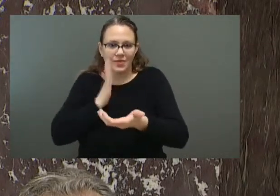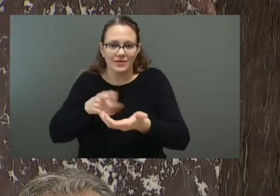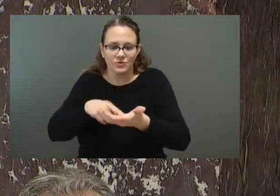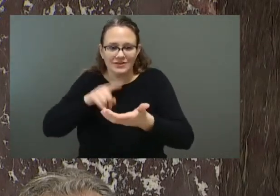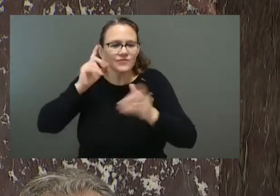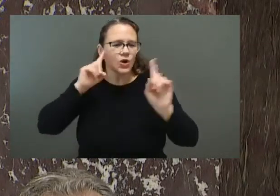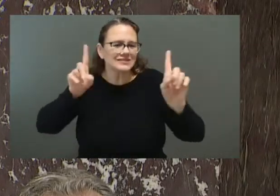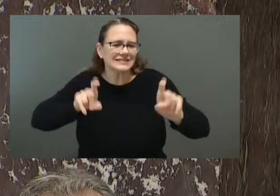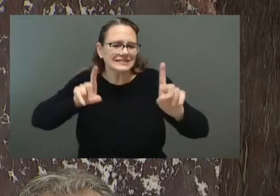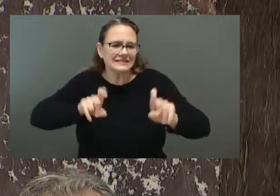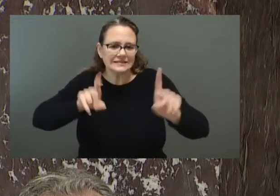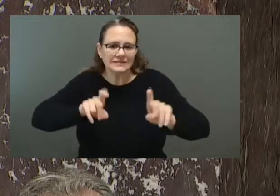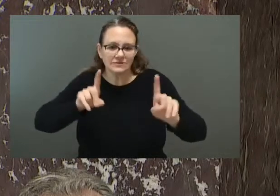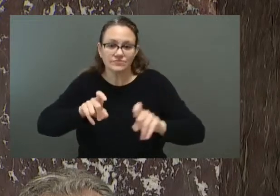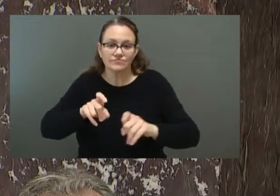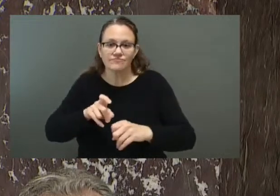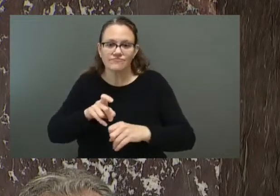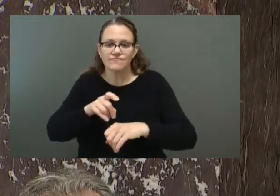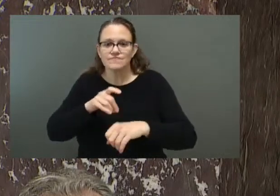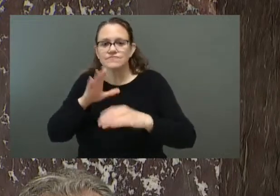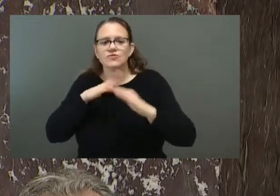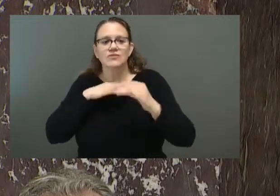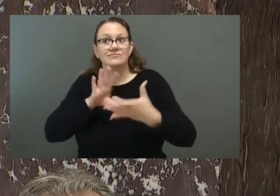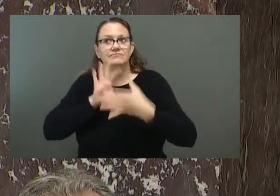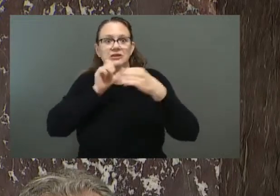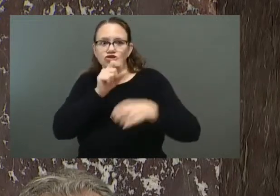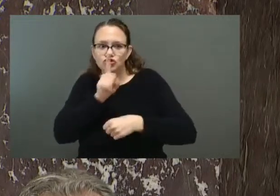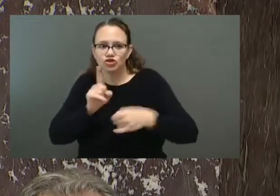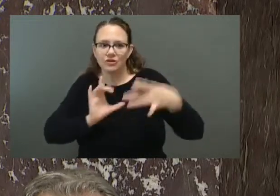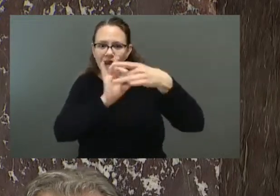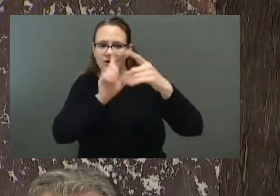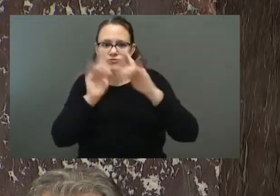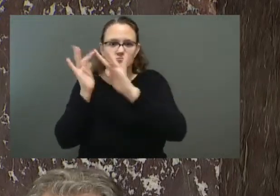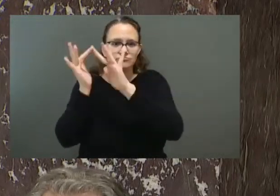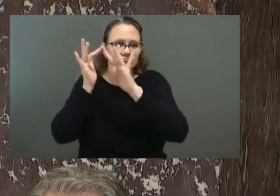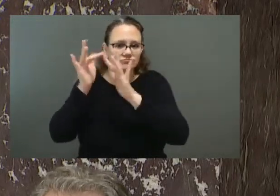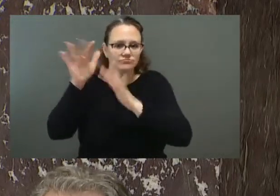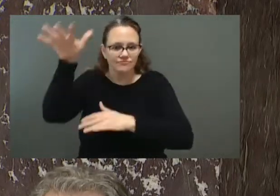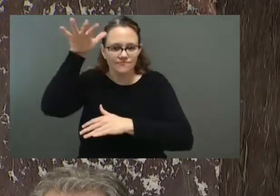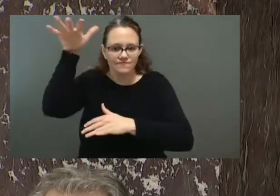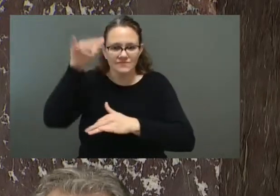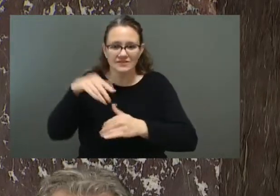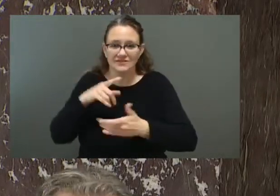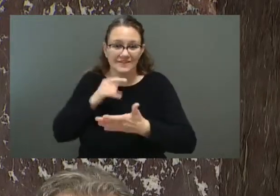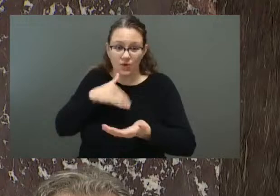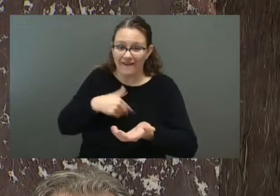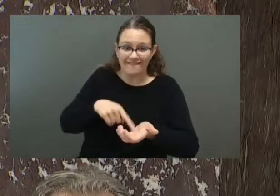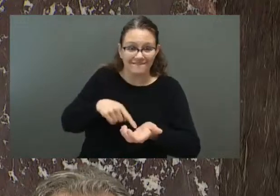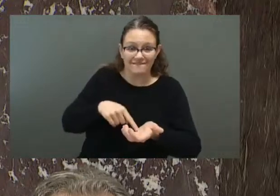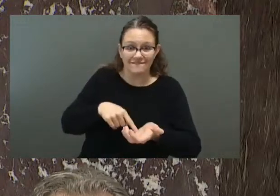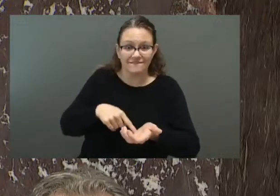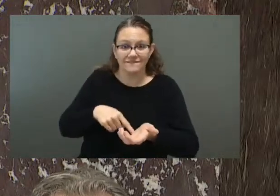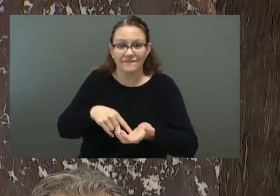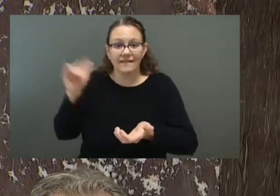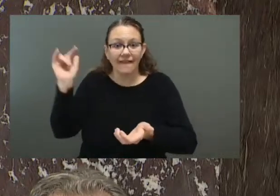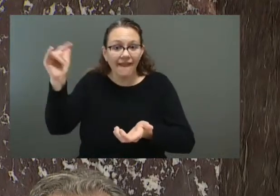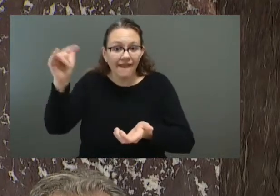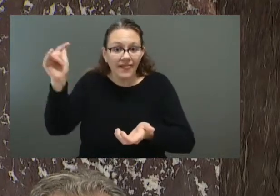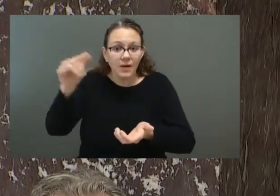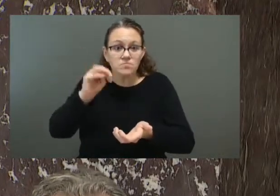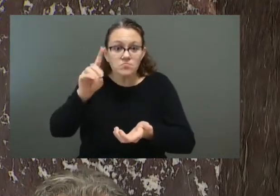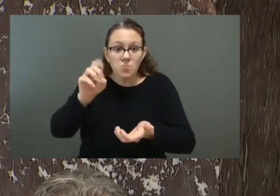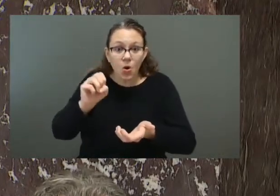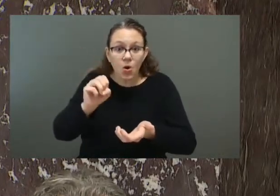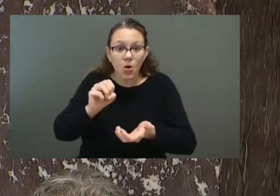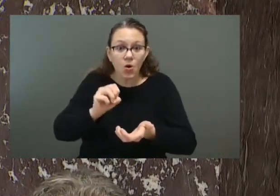network, not be on Do Not Disturb or airplane mode, and have up-to-date software. And no, it is not possible to opt out of the